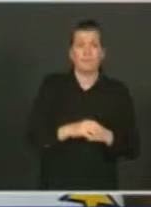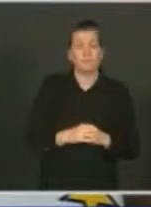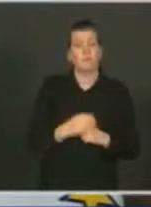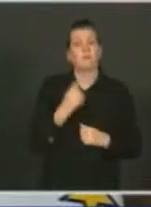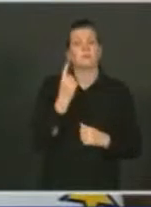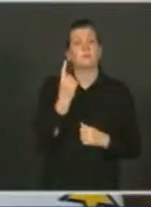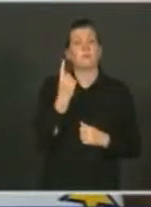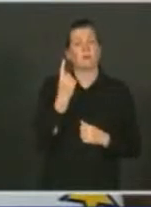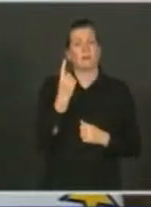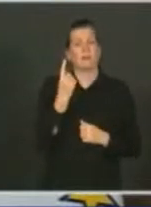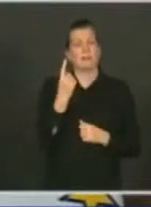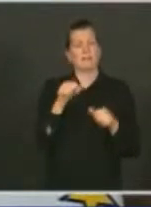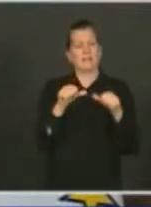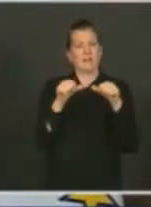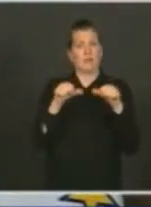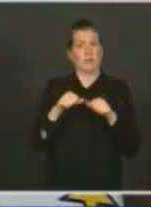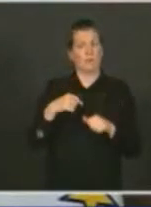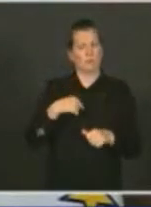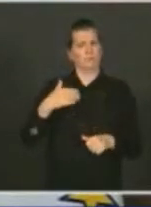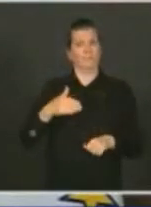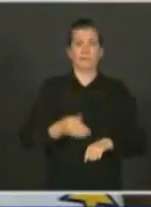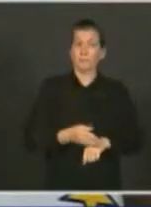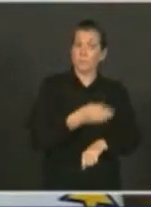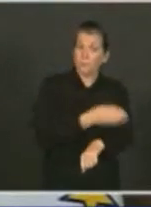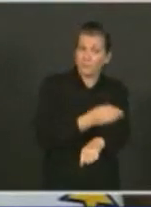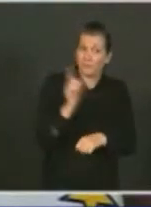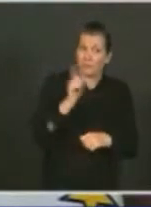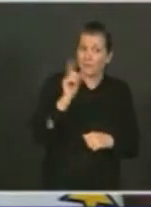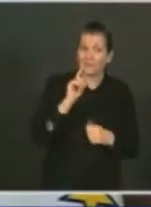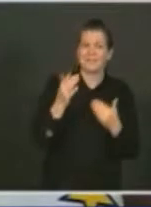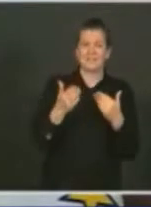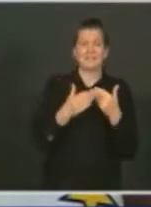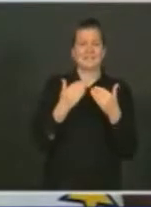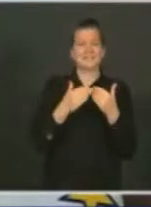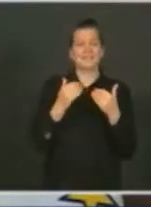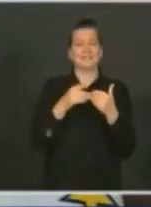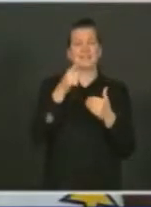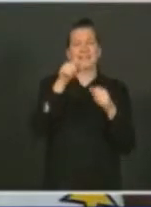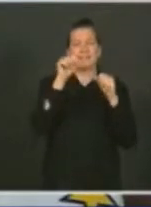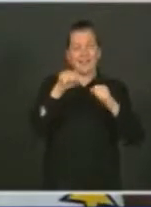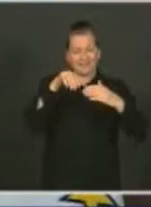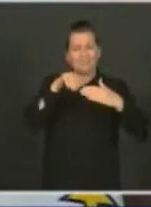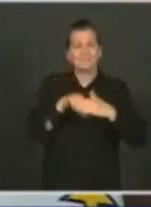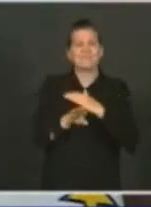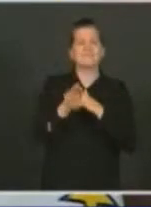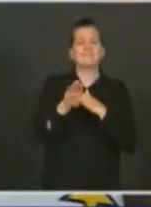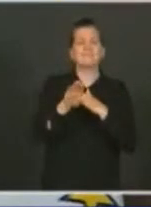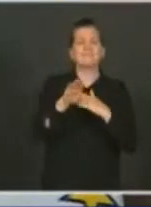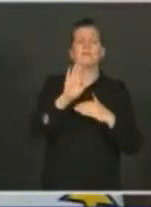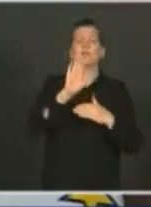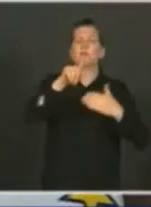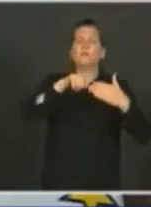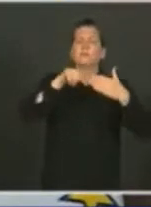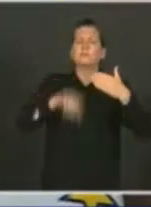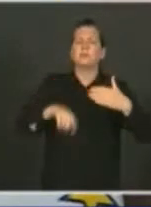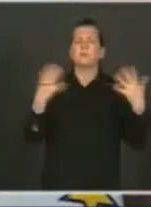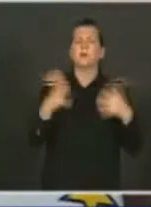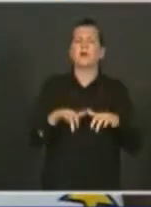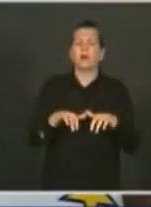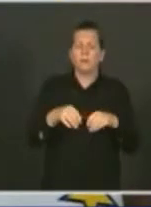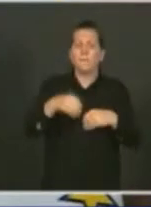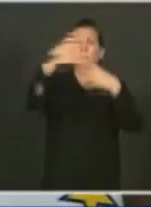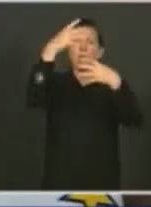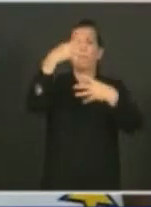substantial progress is making it easier for people to access their test results. That's really